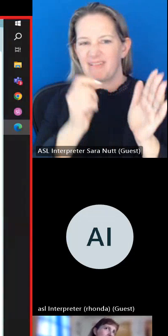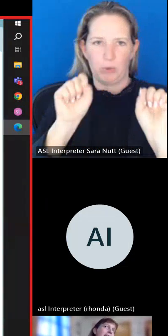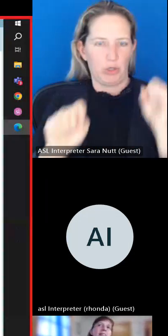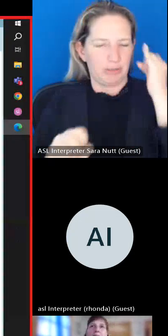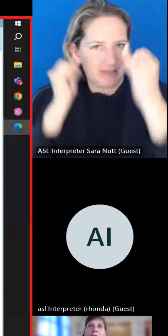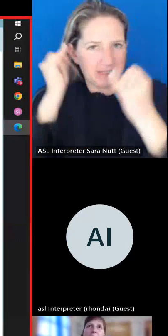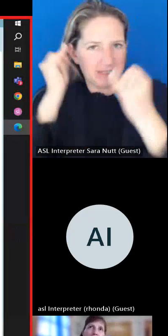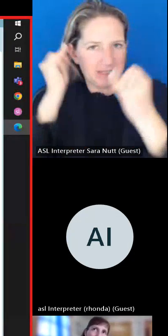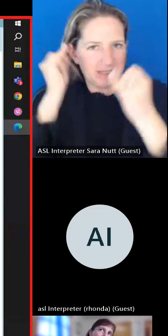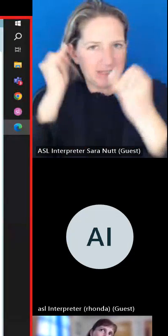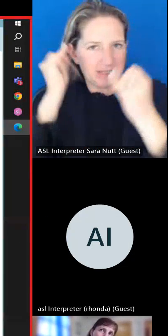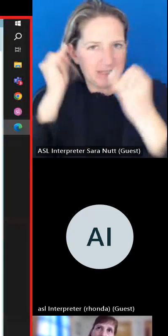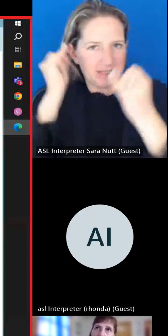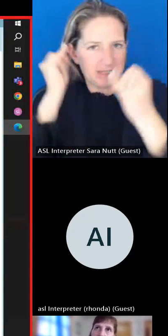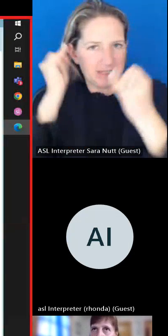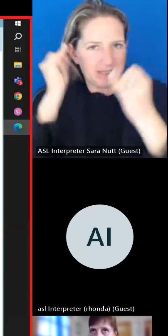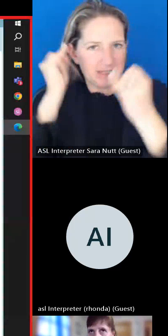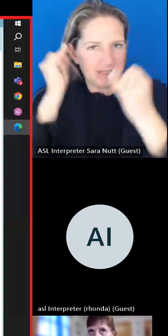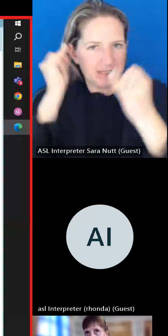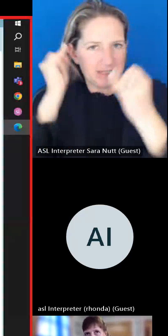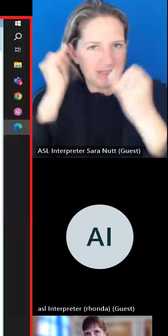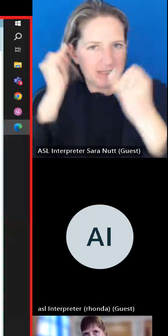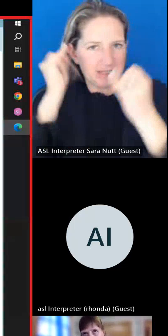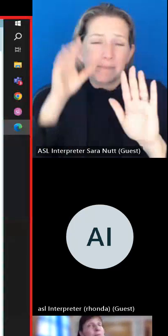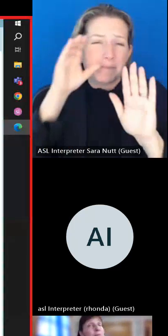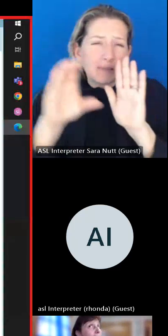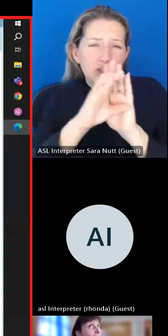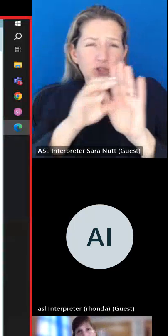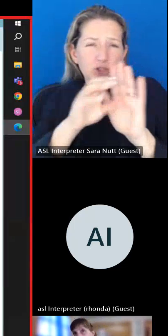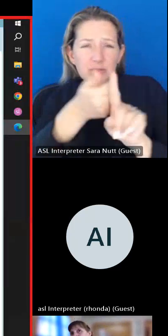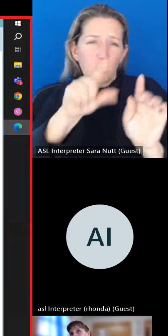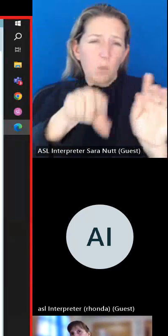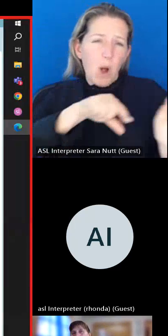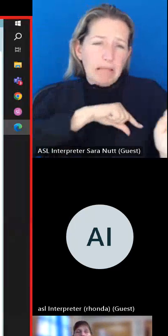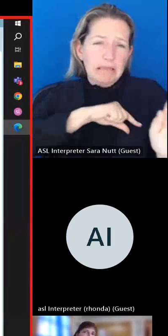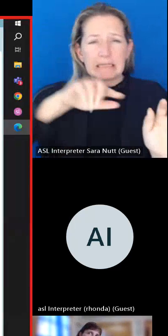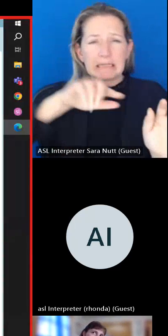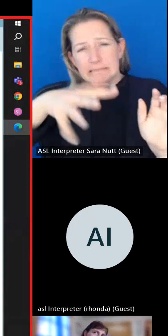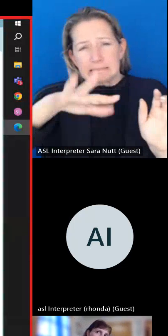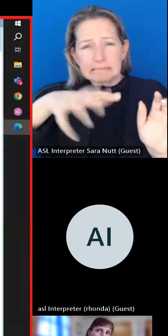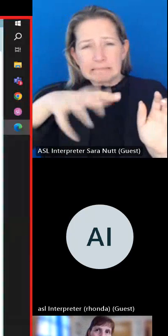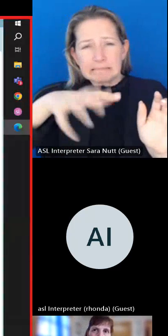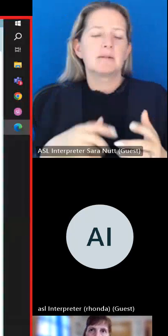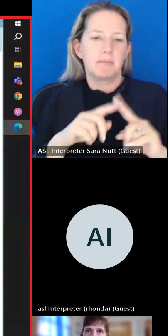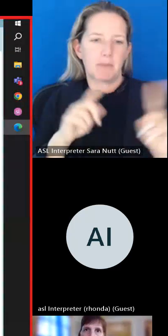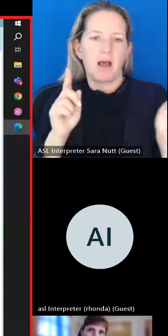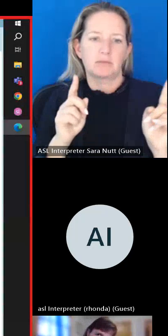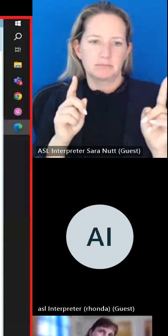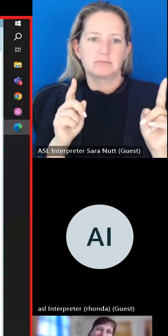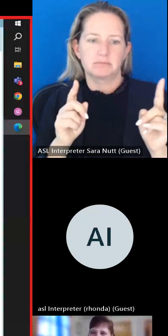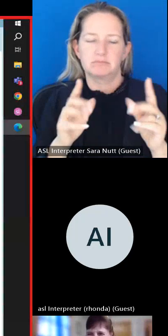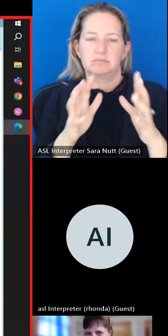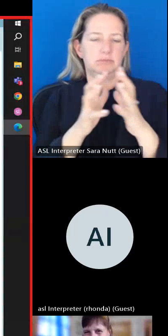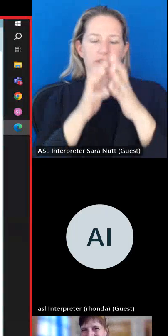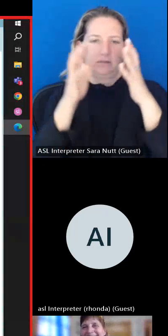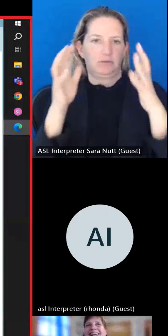And granted, some of them, the quality isn't quite as good as others, but they make up for it in sheer